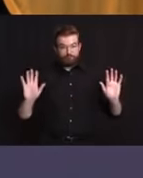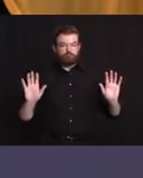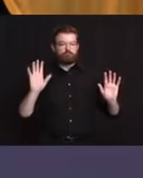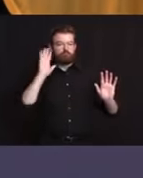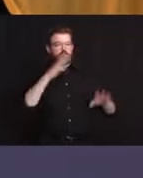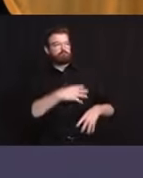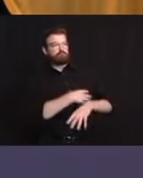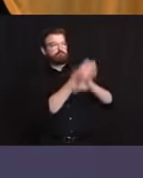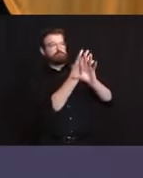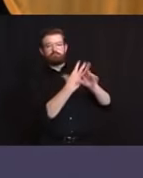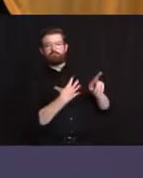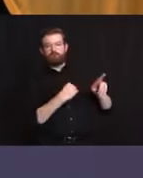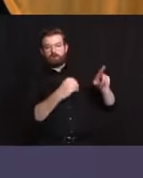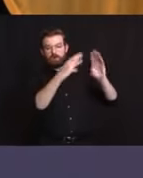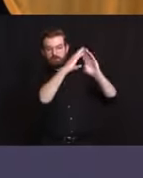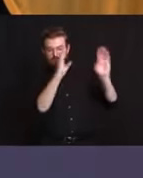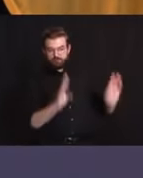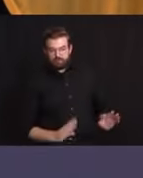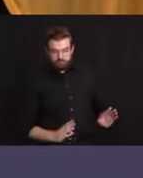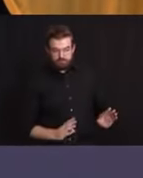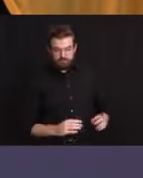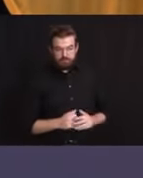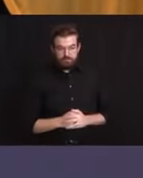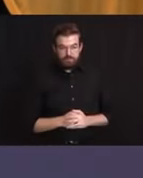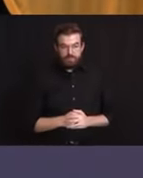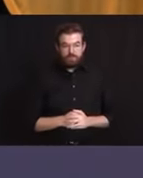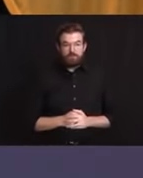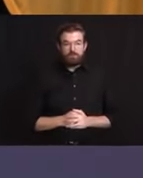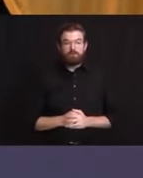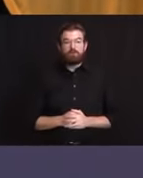with our Monday, Wednesday, Friday, unless you hear otherwise.